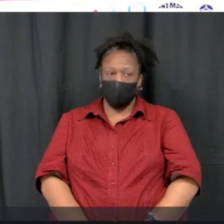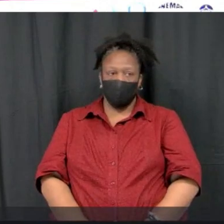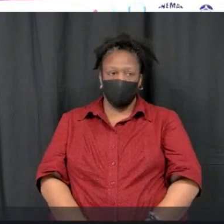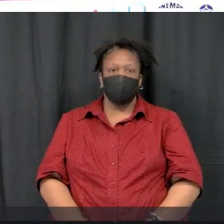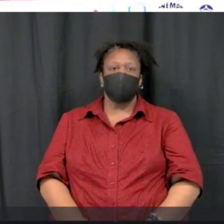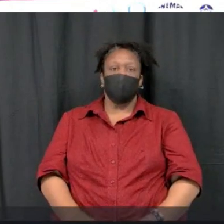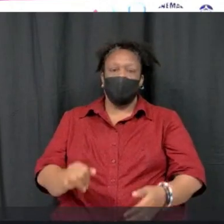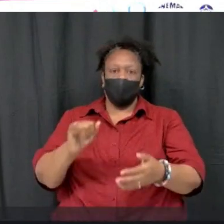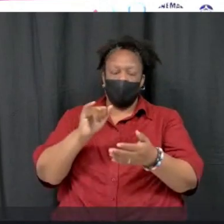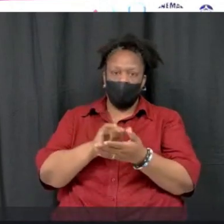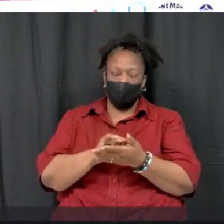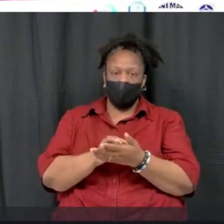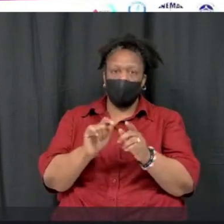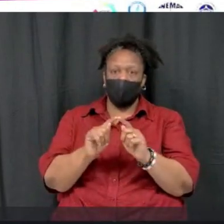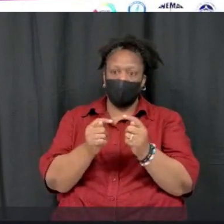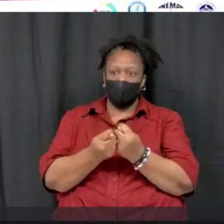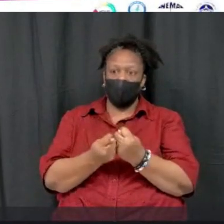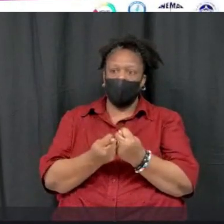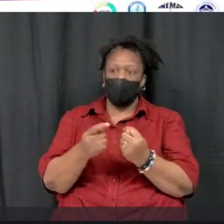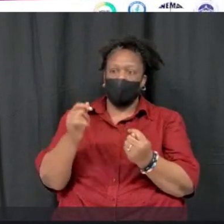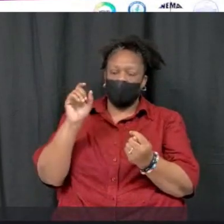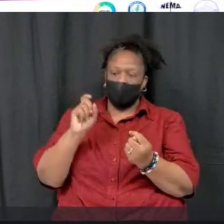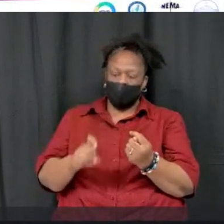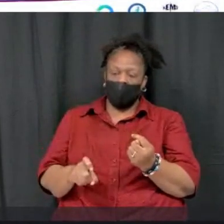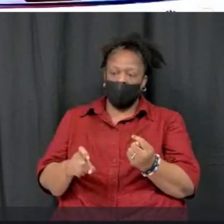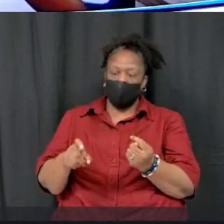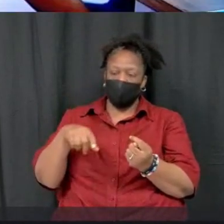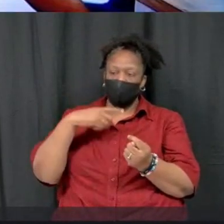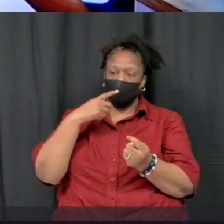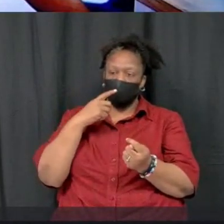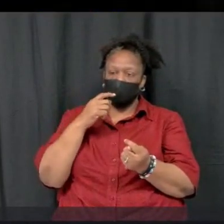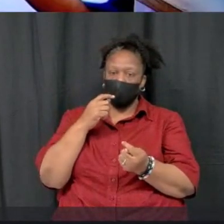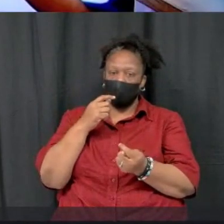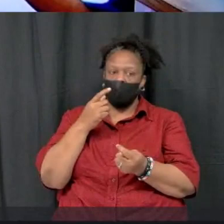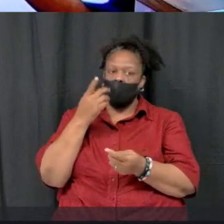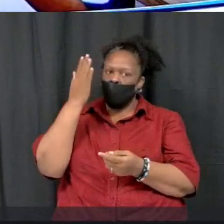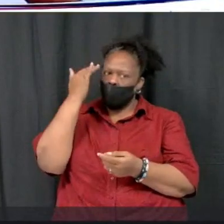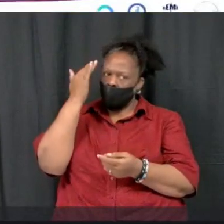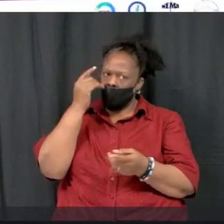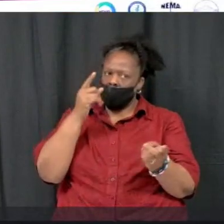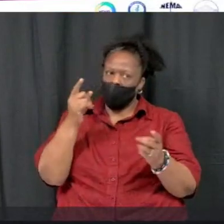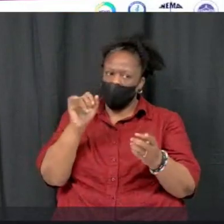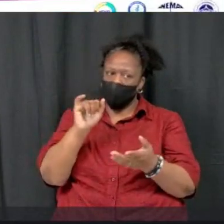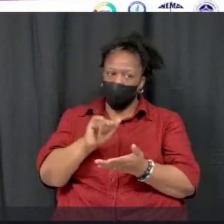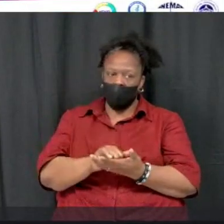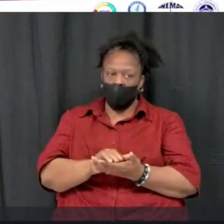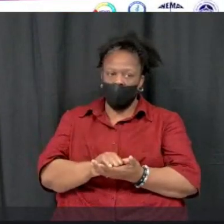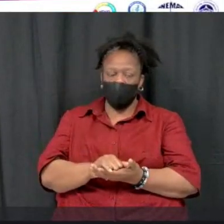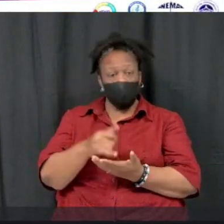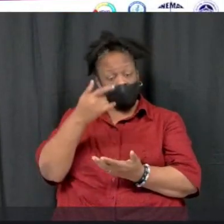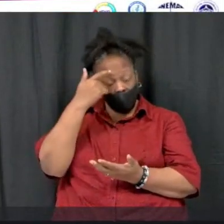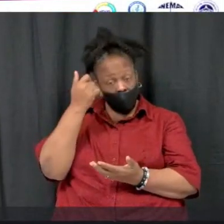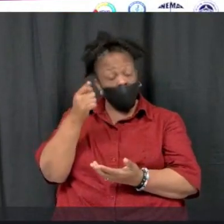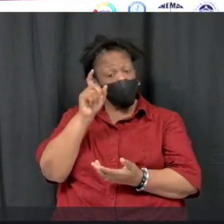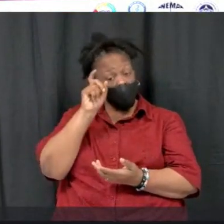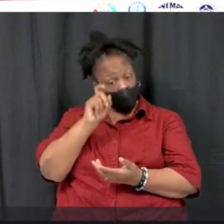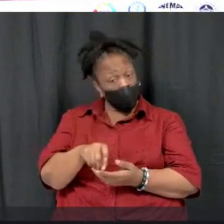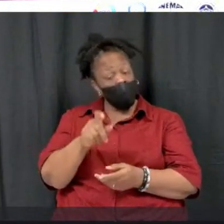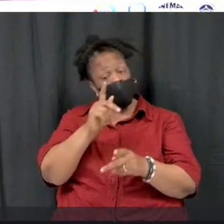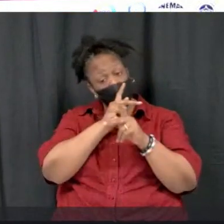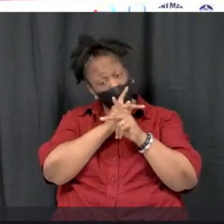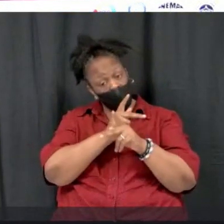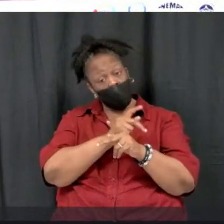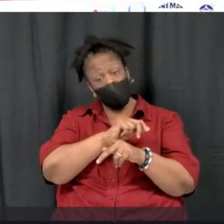understand why businesses have to do what we have to do to protect you. I think today we stand here, and I mean,